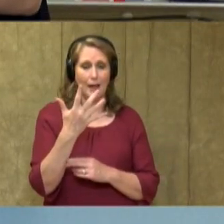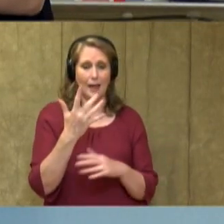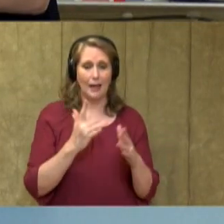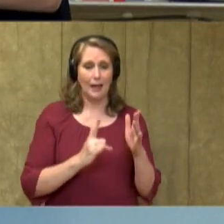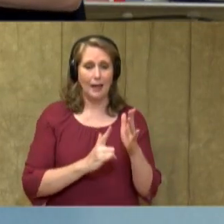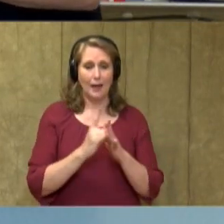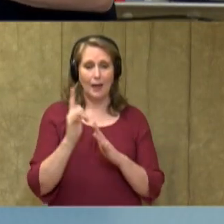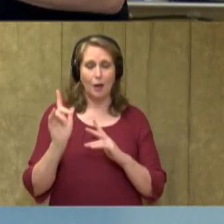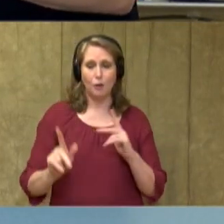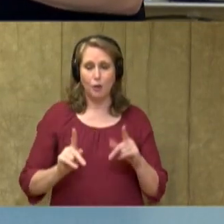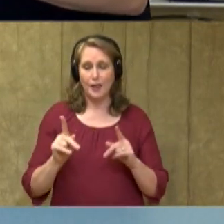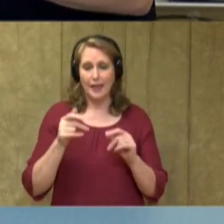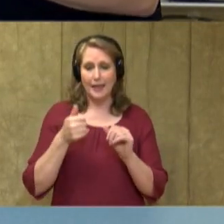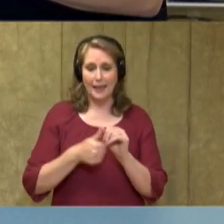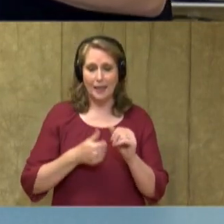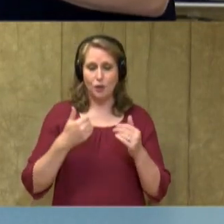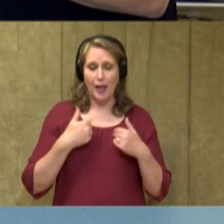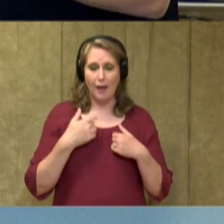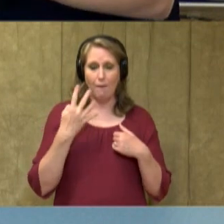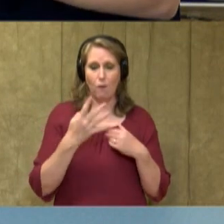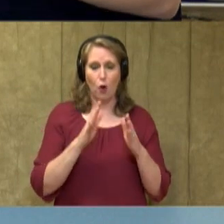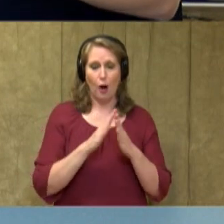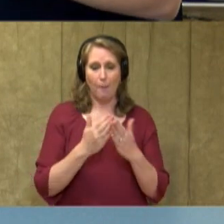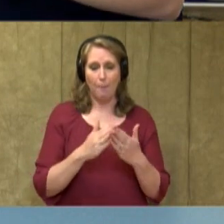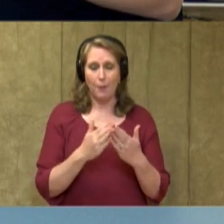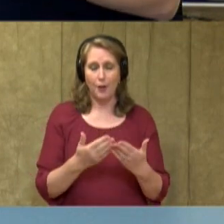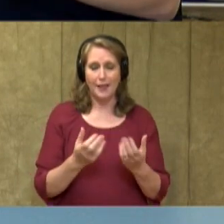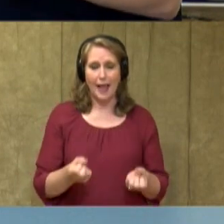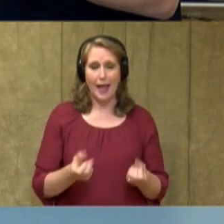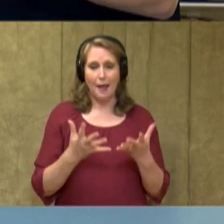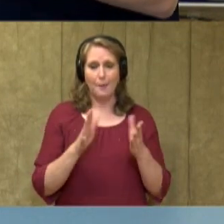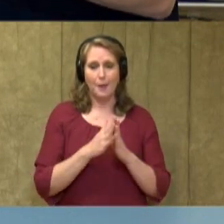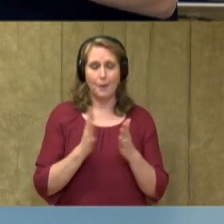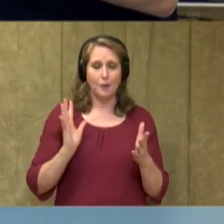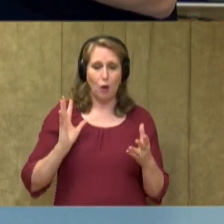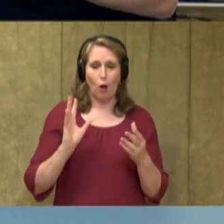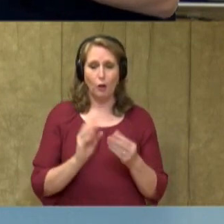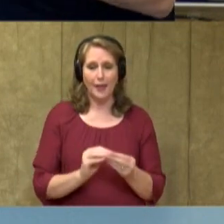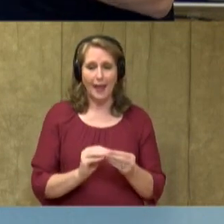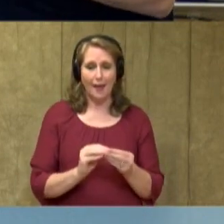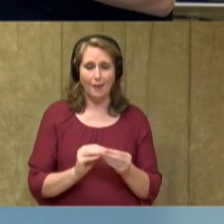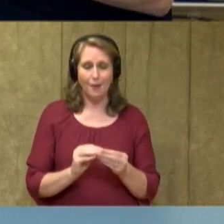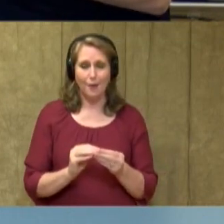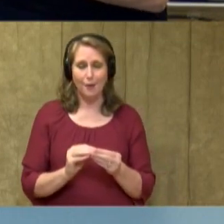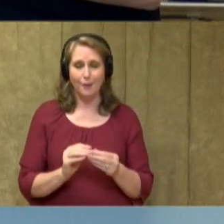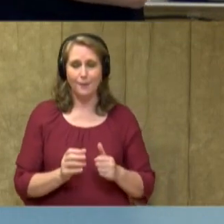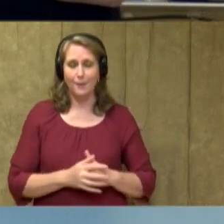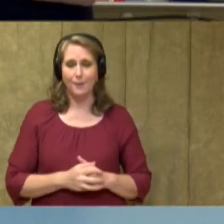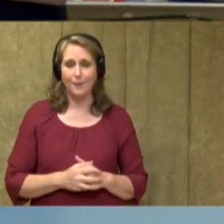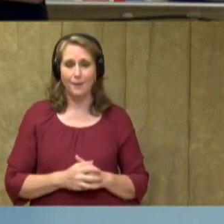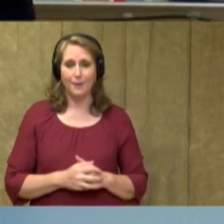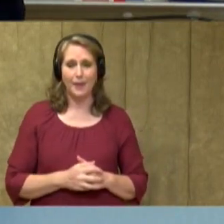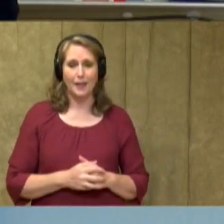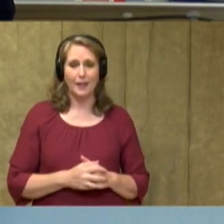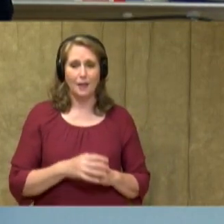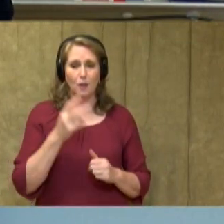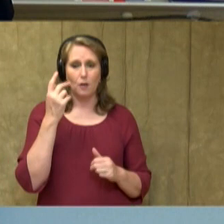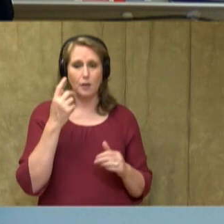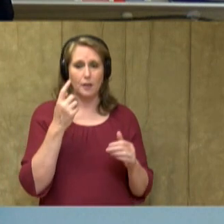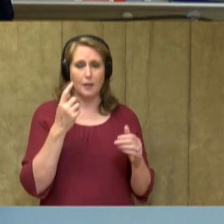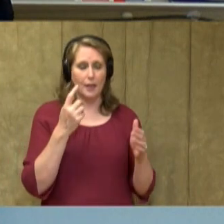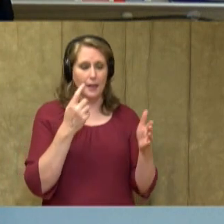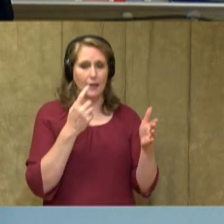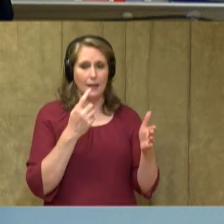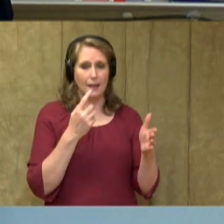astronauts on the spaceship. They each had 4 books. So how many books were on board the spaceship altogether? So we look and we see 1,